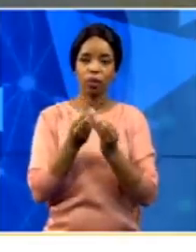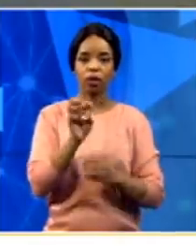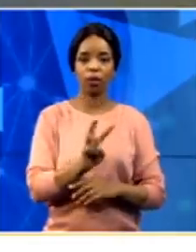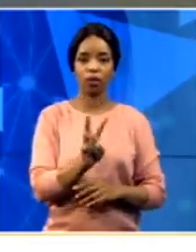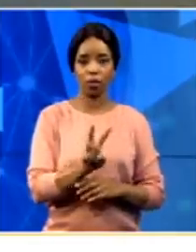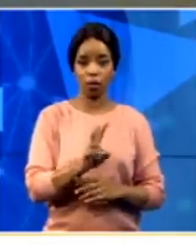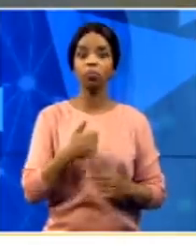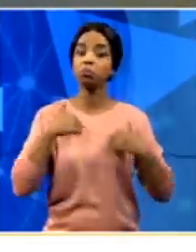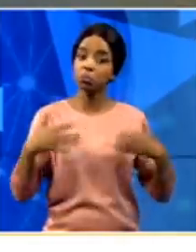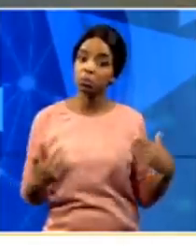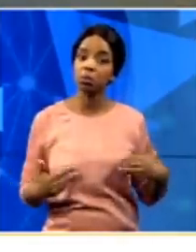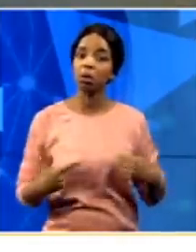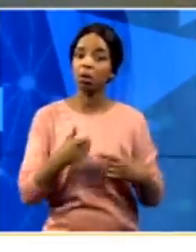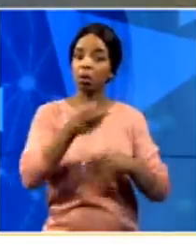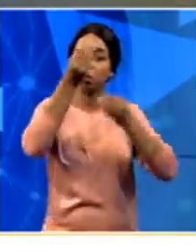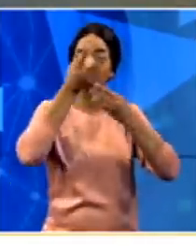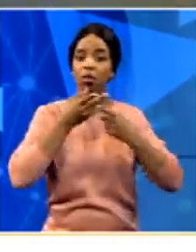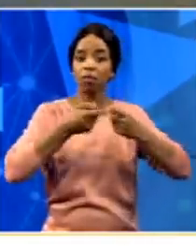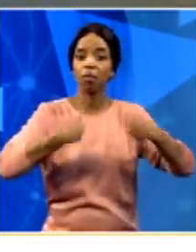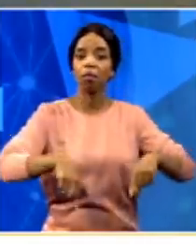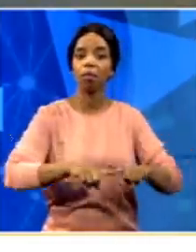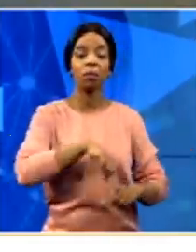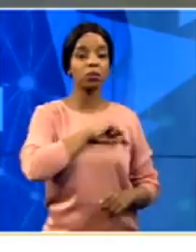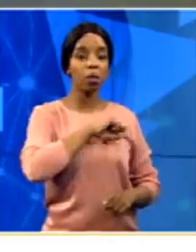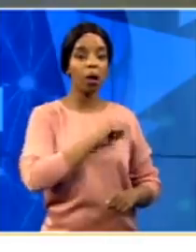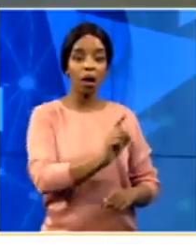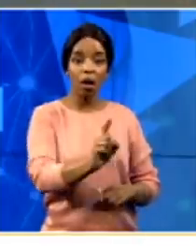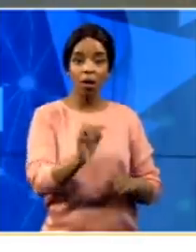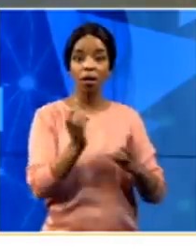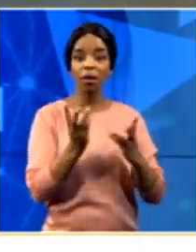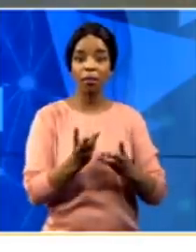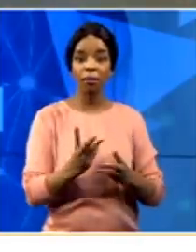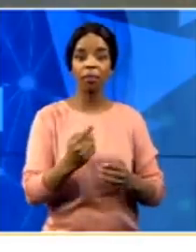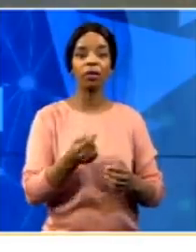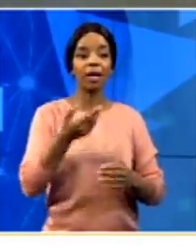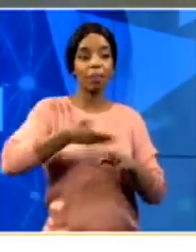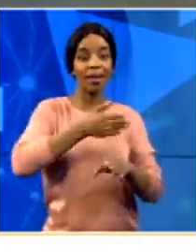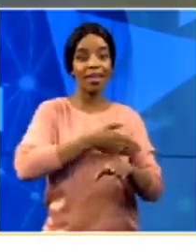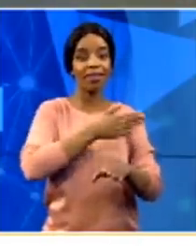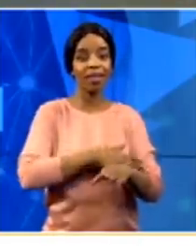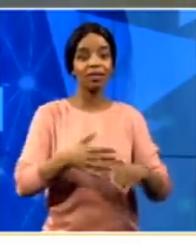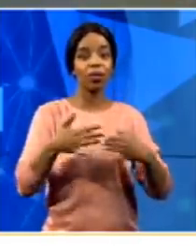I'm glad that you gave out this website, because I think people that may have been going to the previous website, that would be